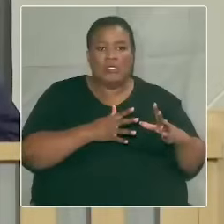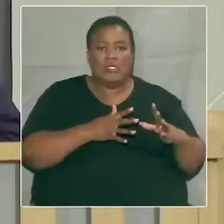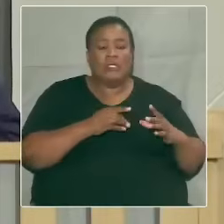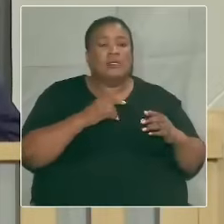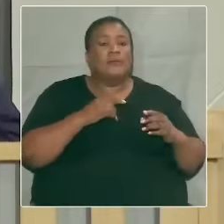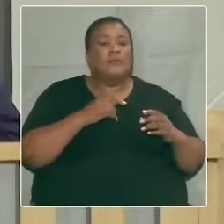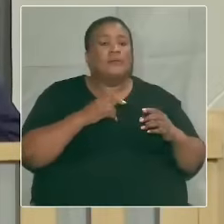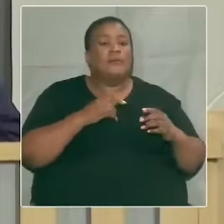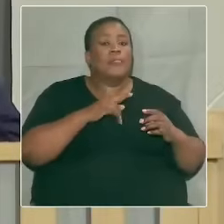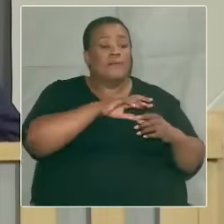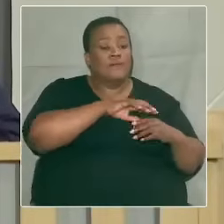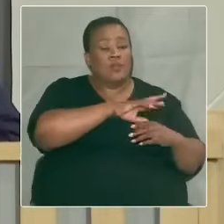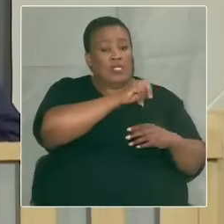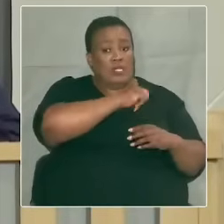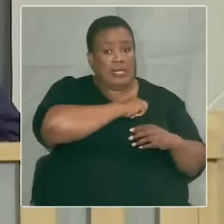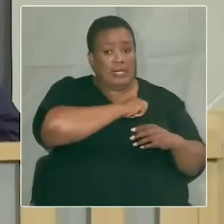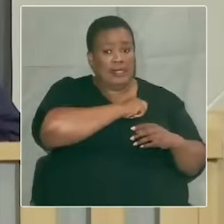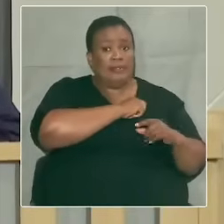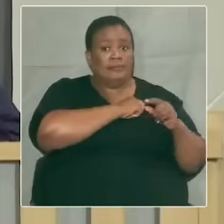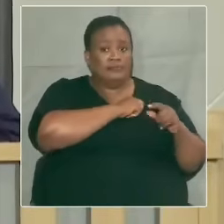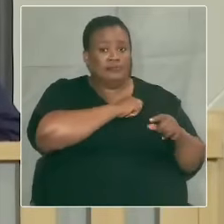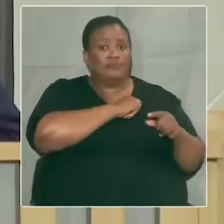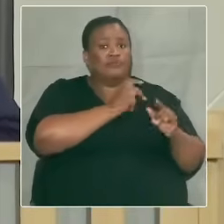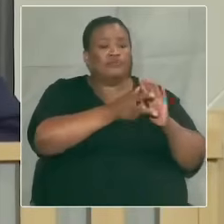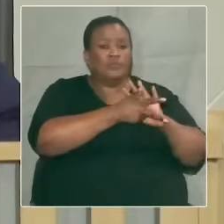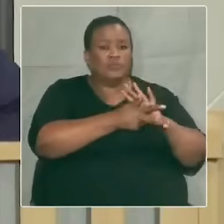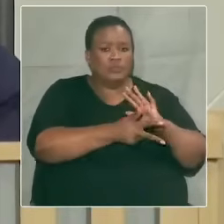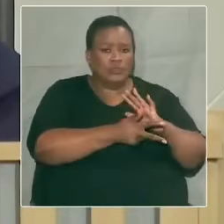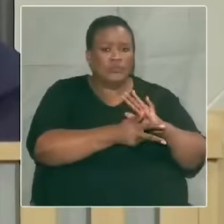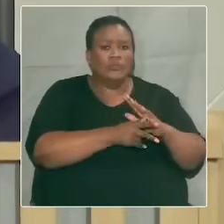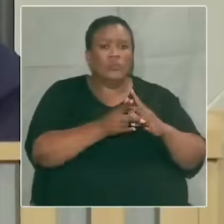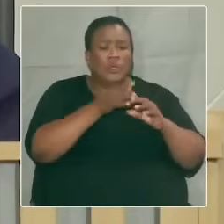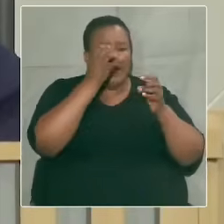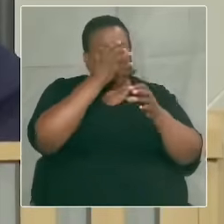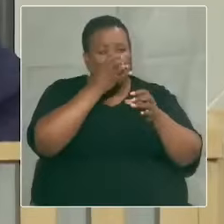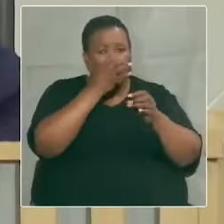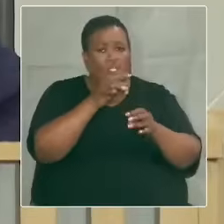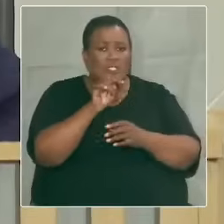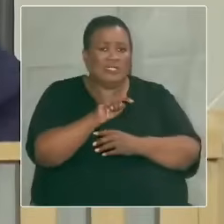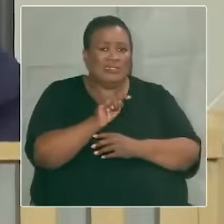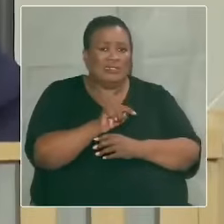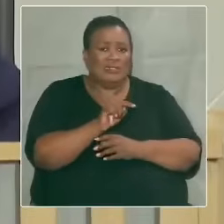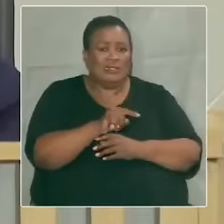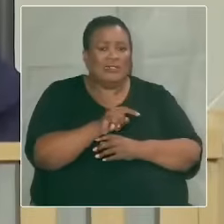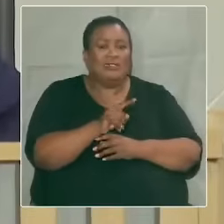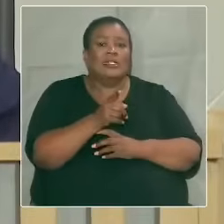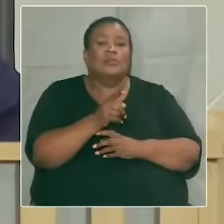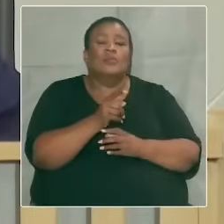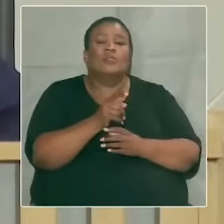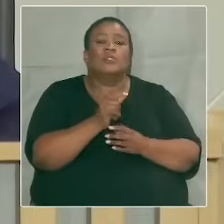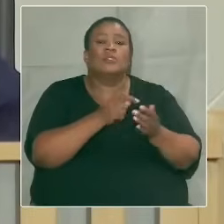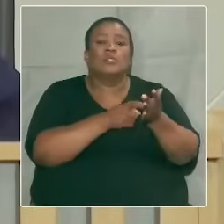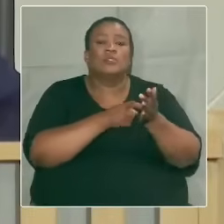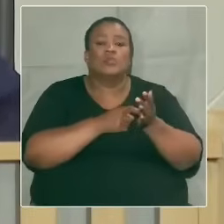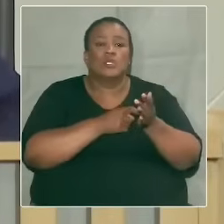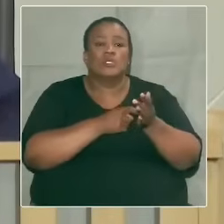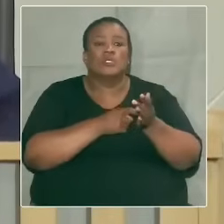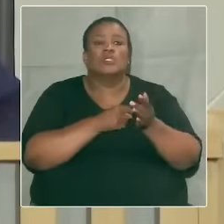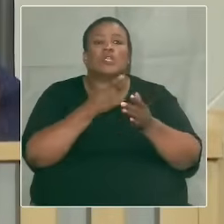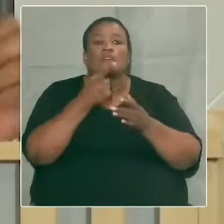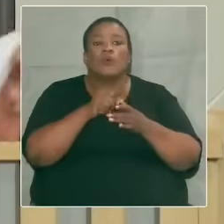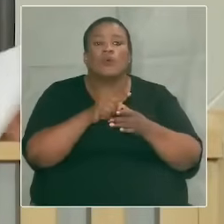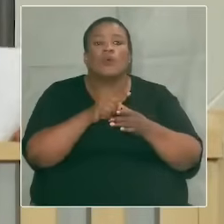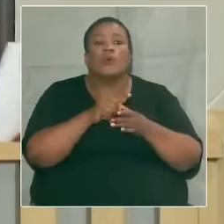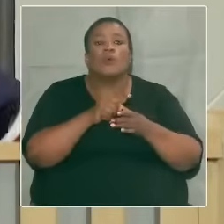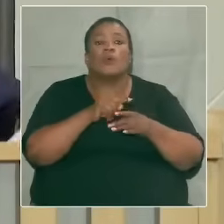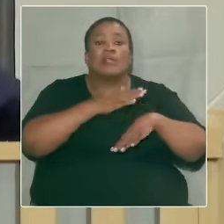recommendation and approval. This information note was essentially a request for extension of the term of